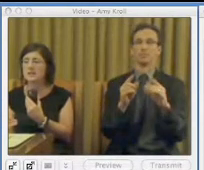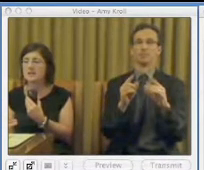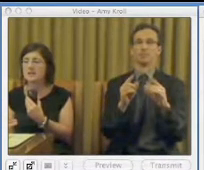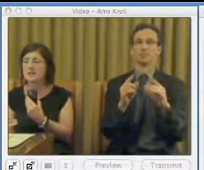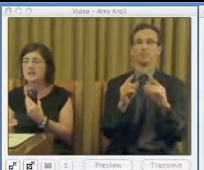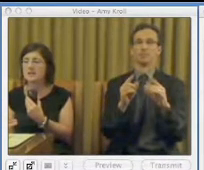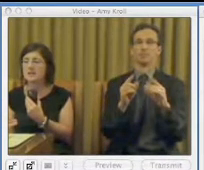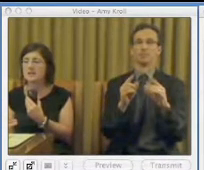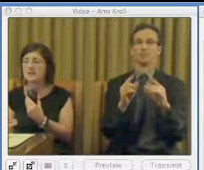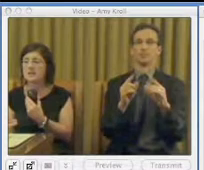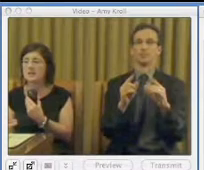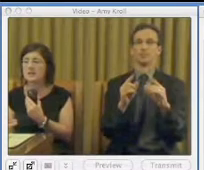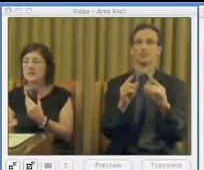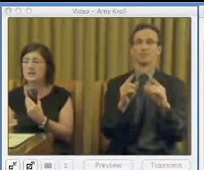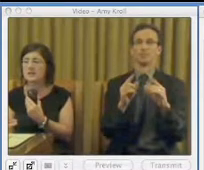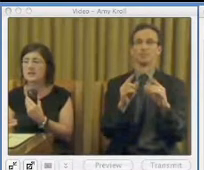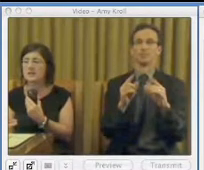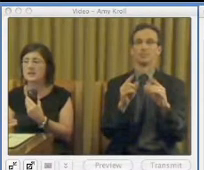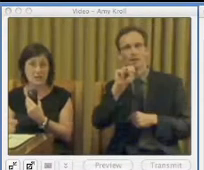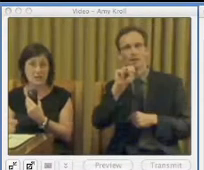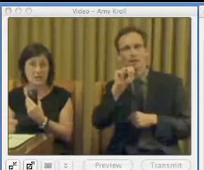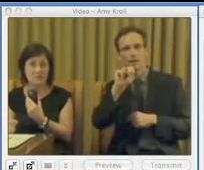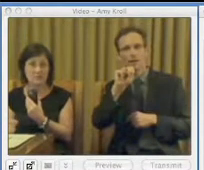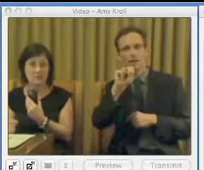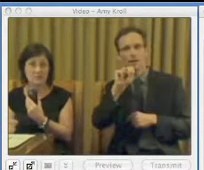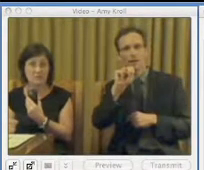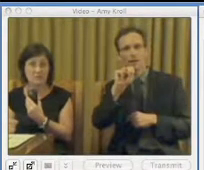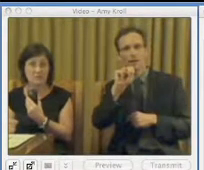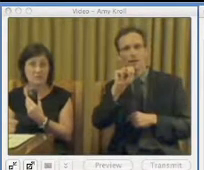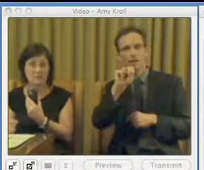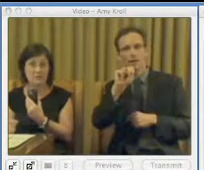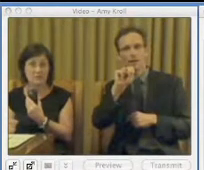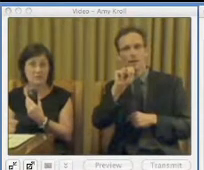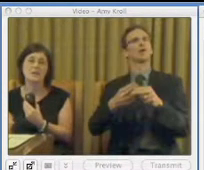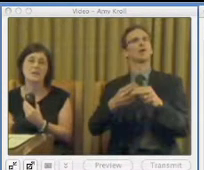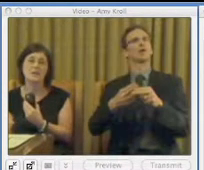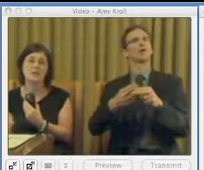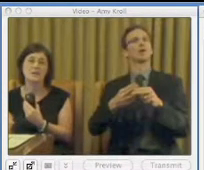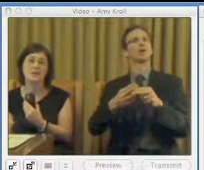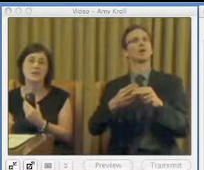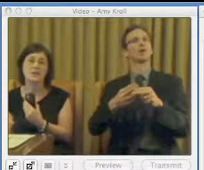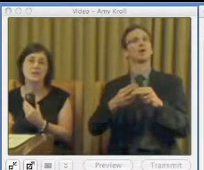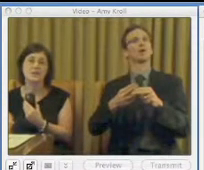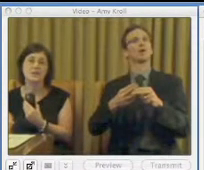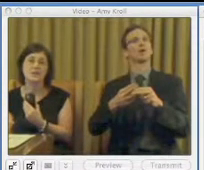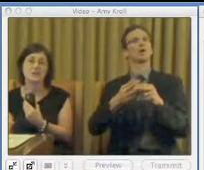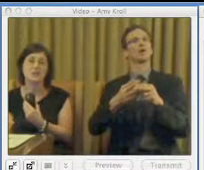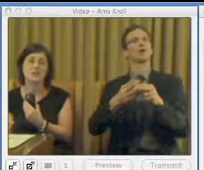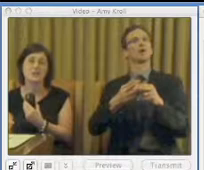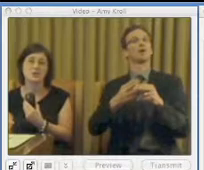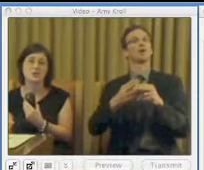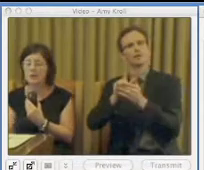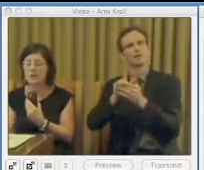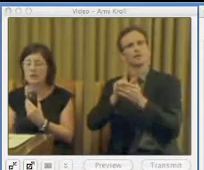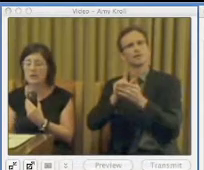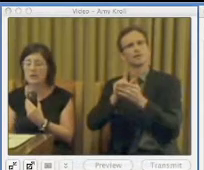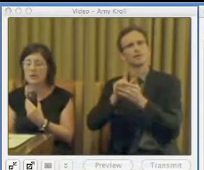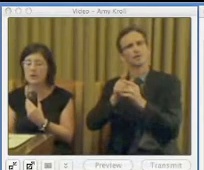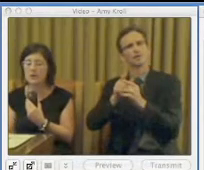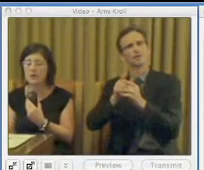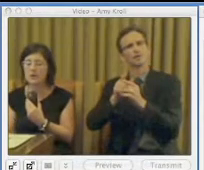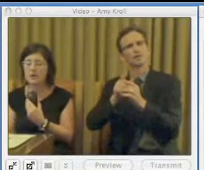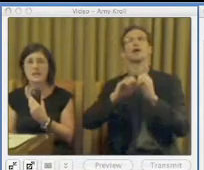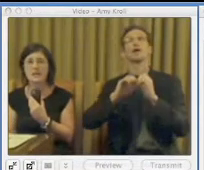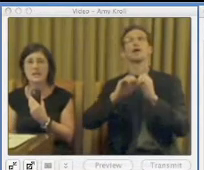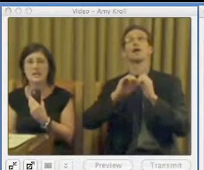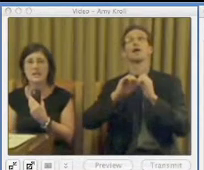interpreting, and some are even specific to talk about medical or legal interpreting. So we can